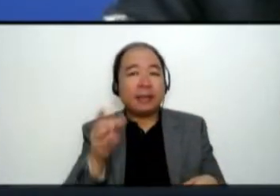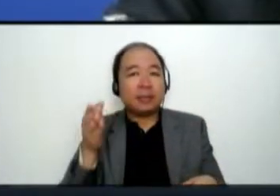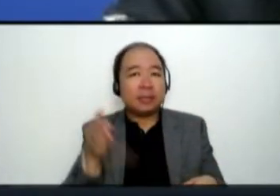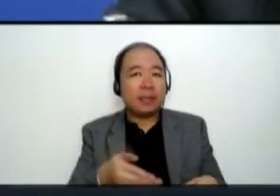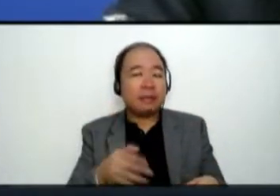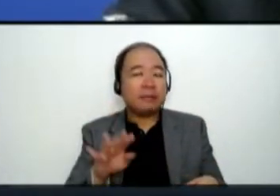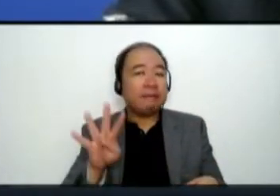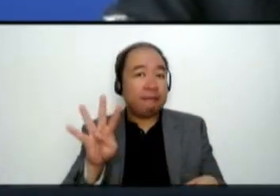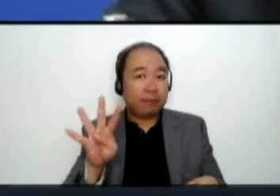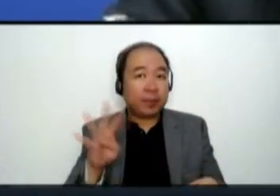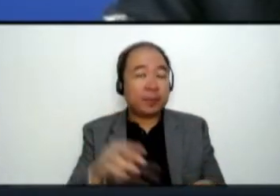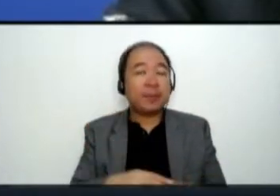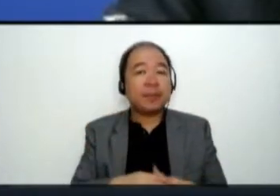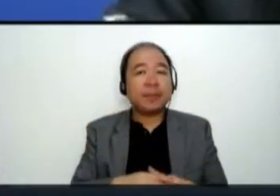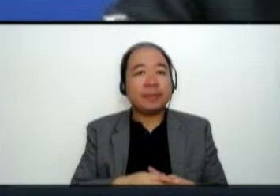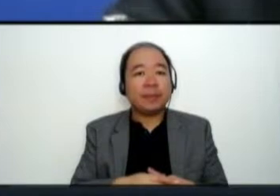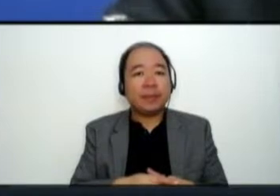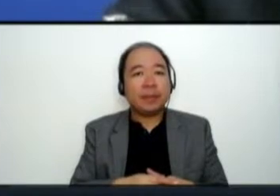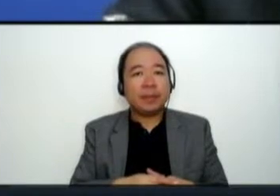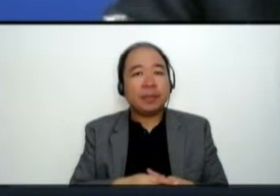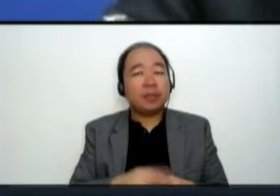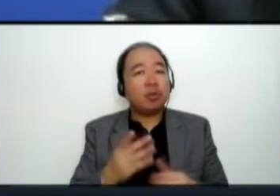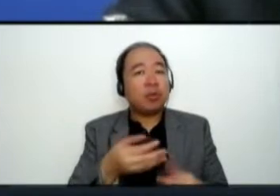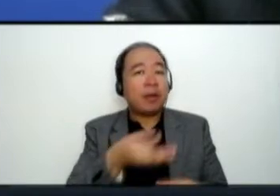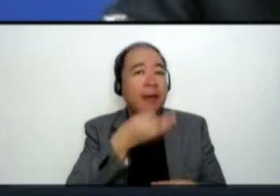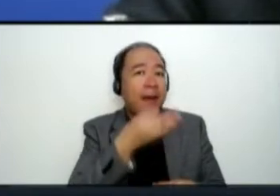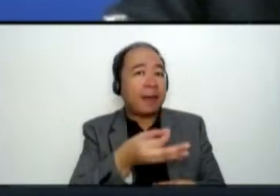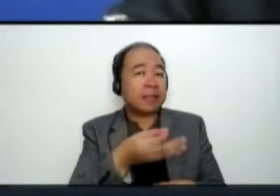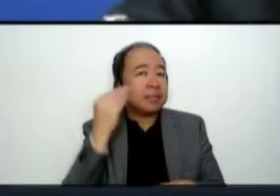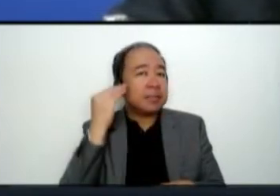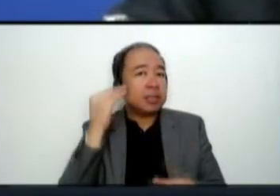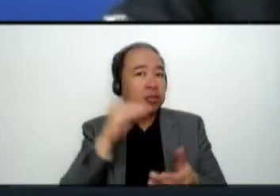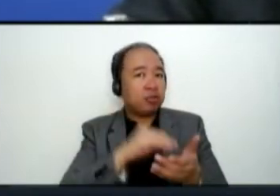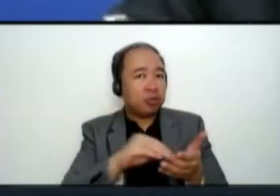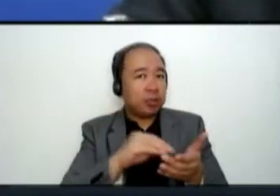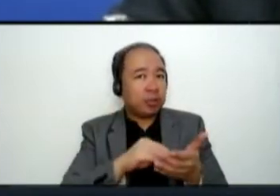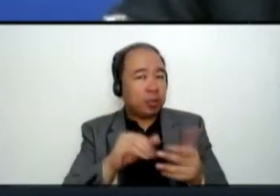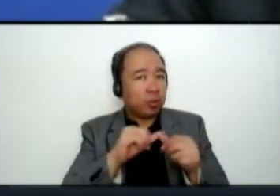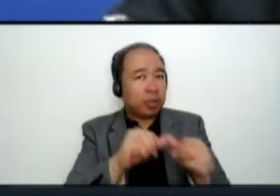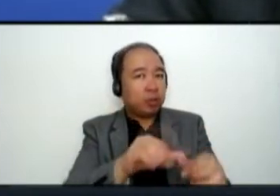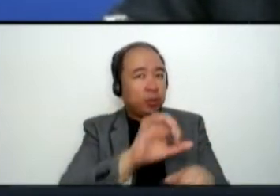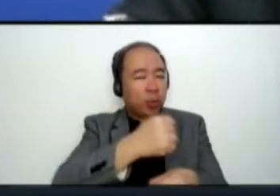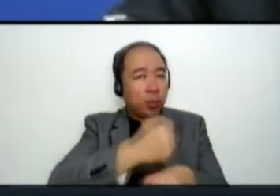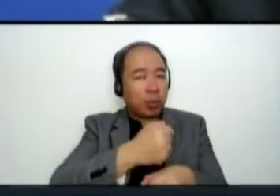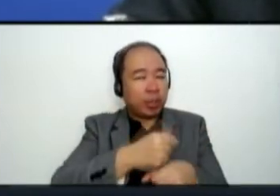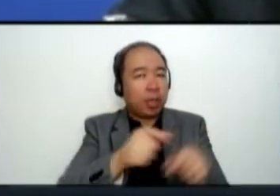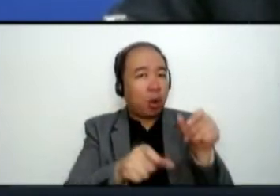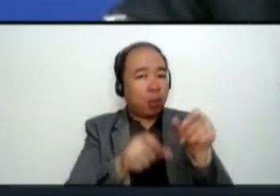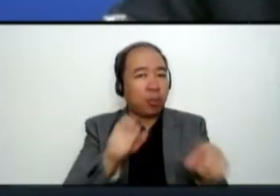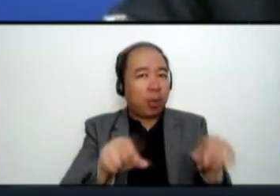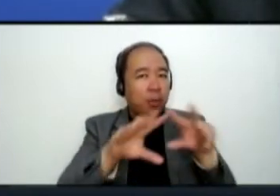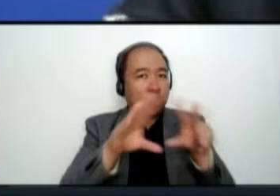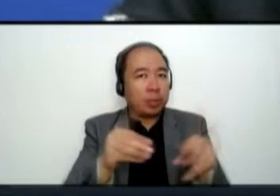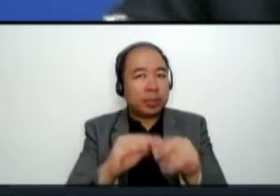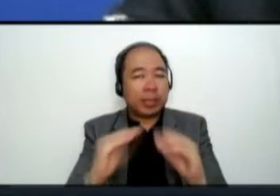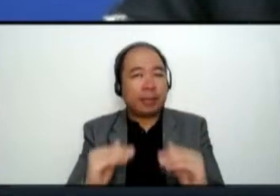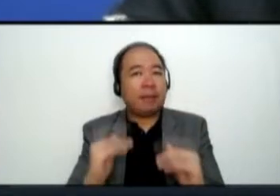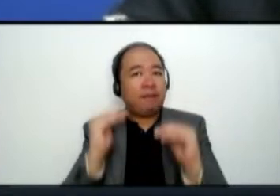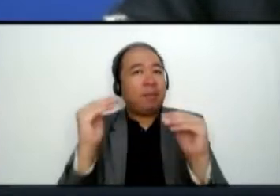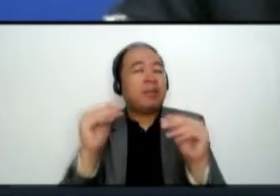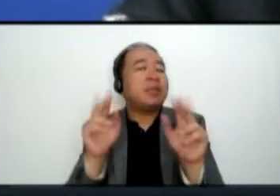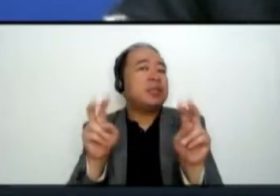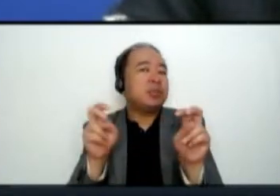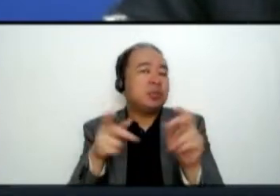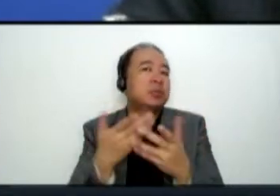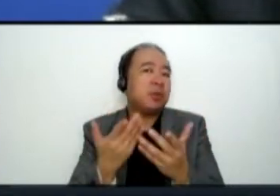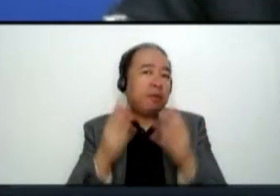ESCAP/CSD8/4 to request the Secretariat to continue its work on population and development issues with a focus